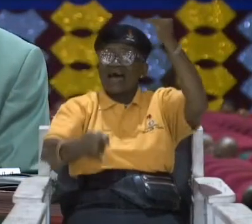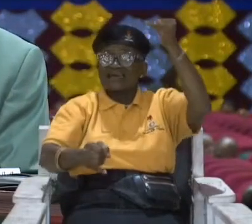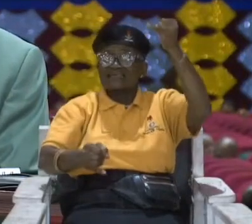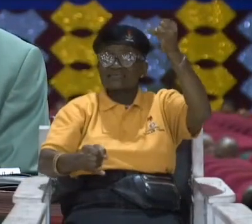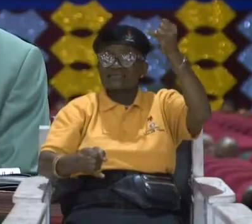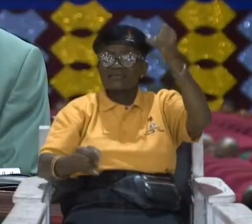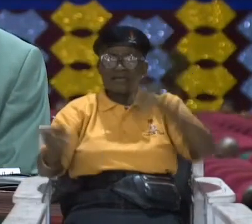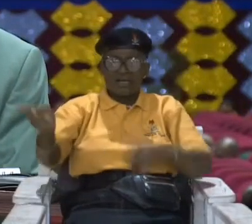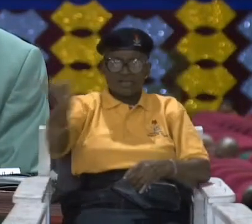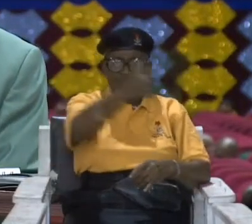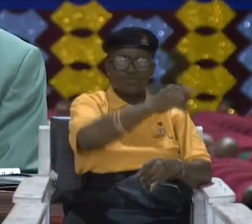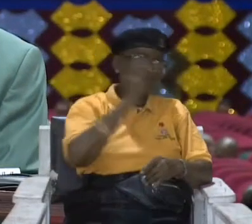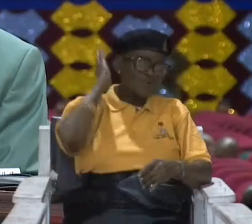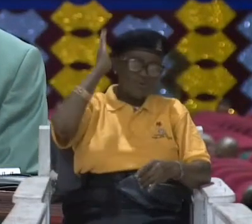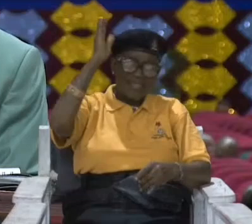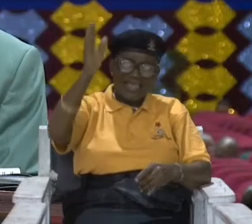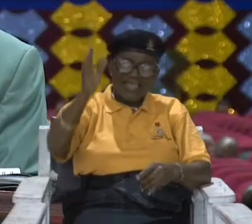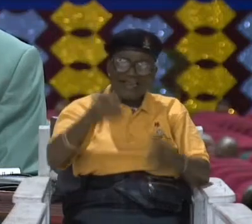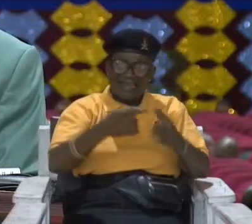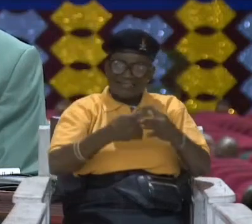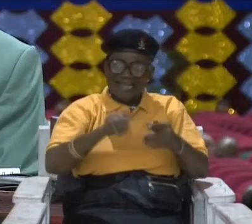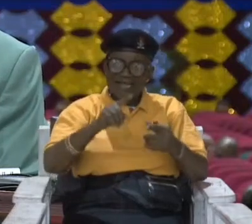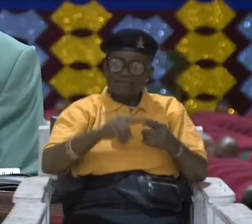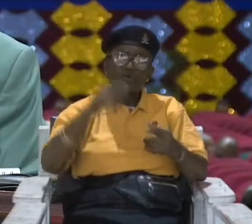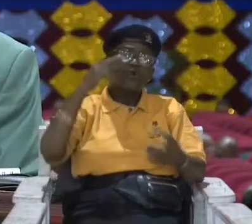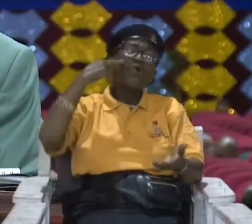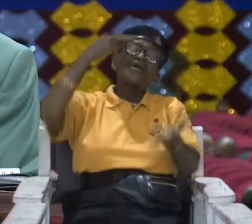you begin to recognize who Jesus is.